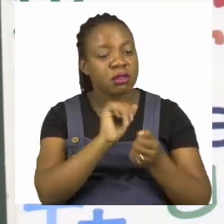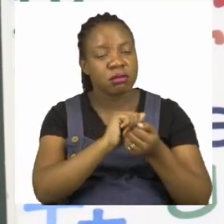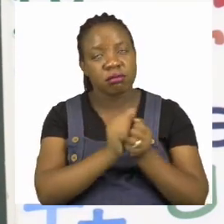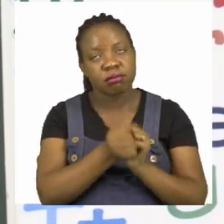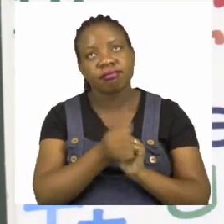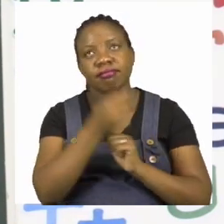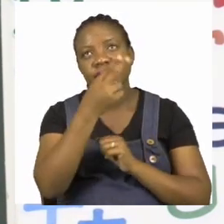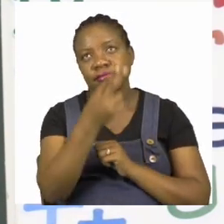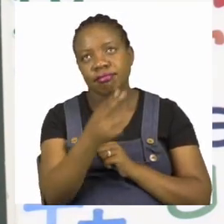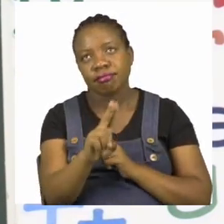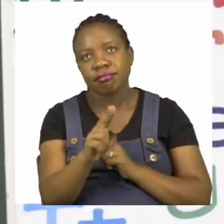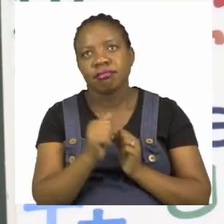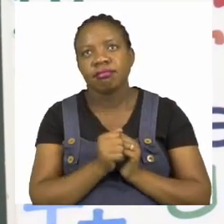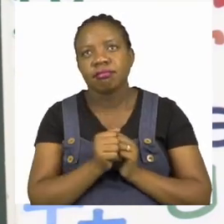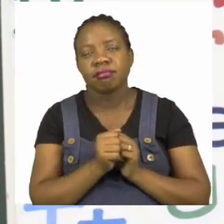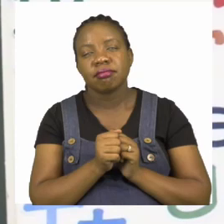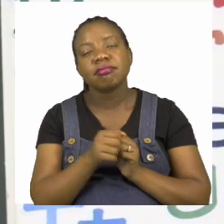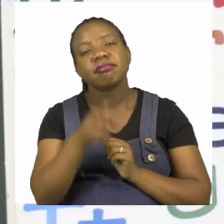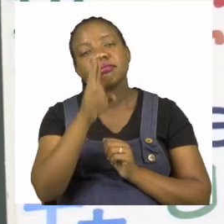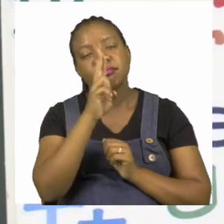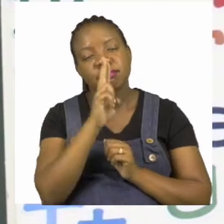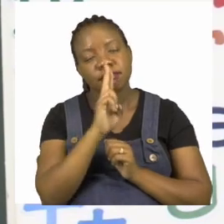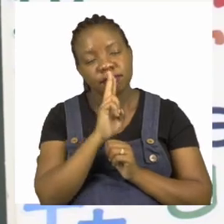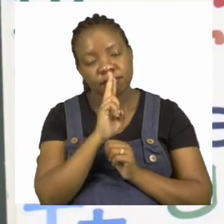will be 70.